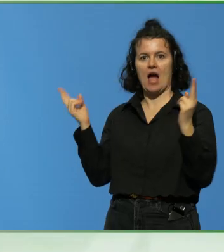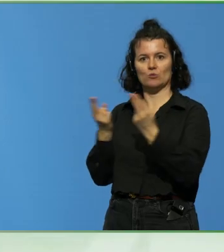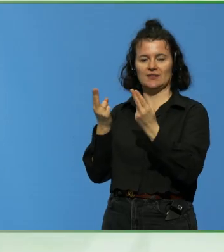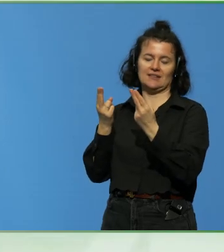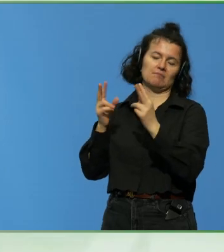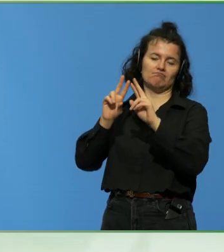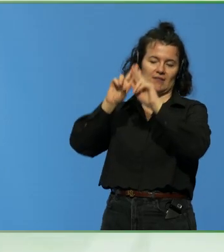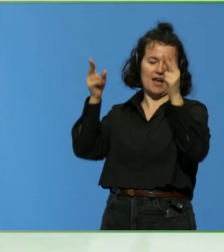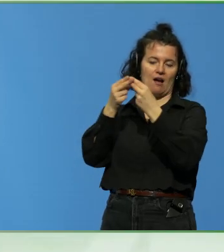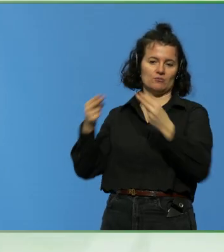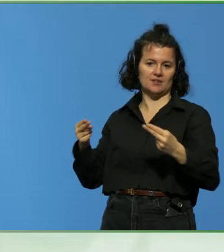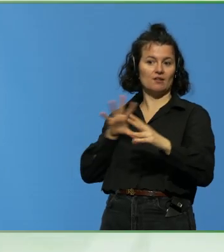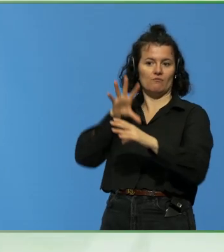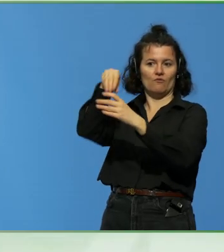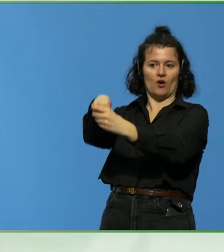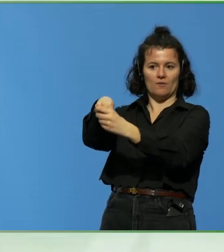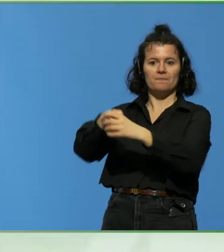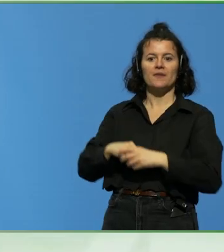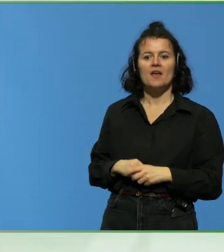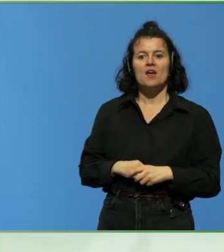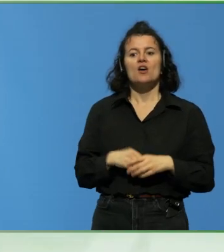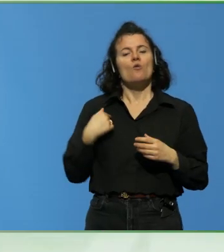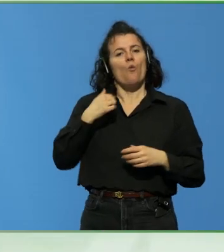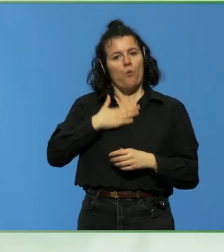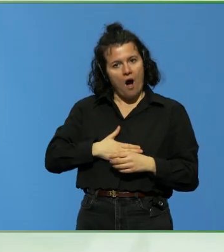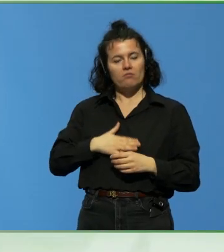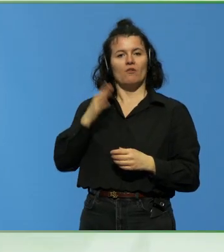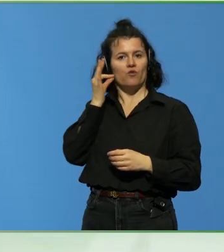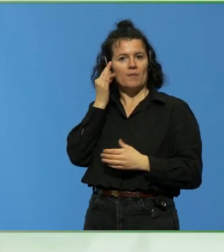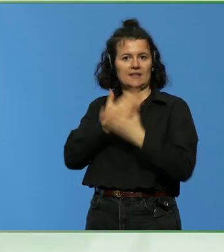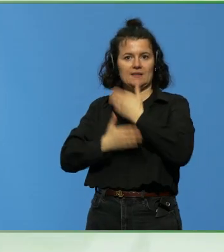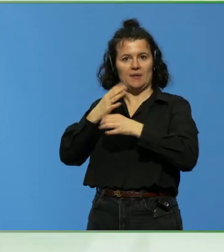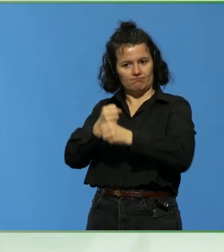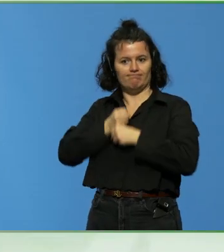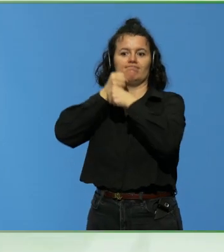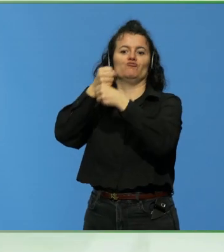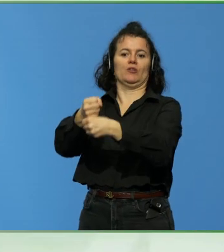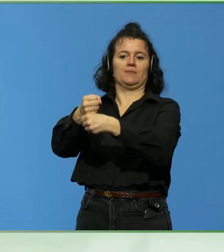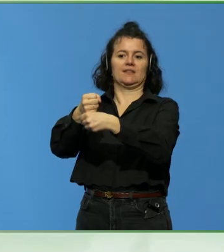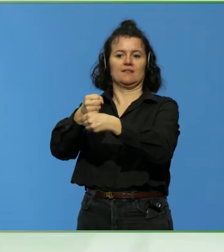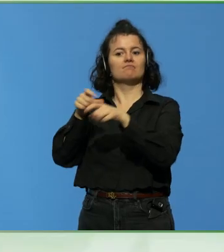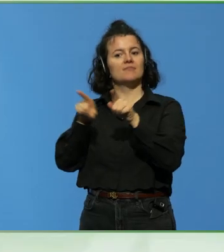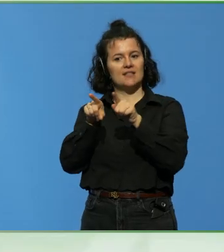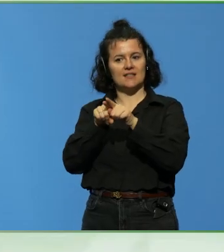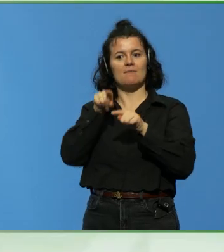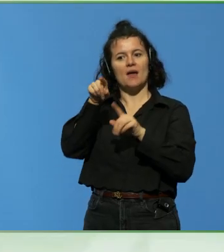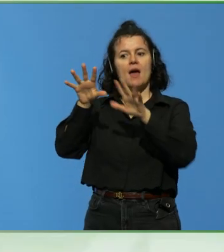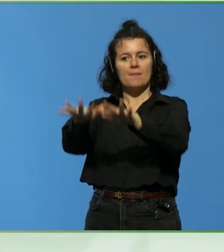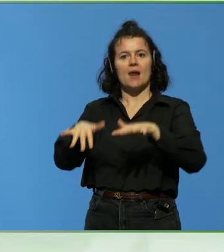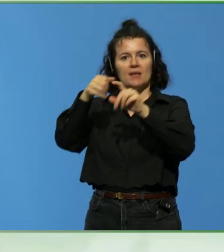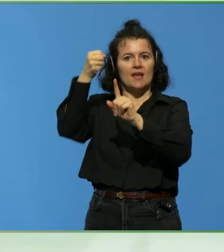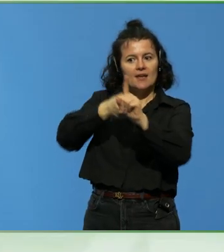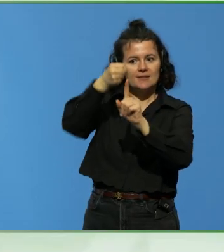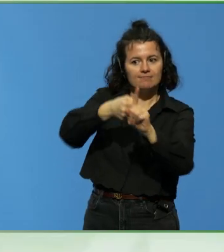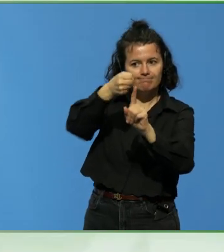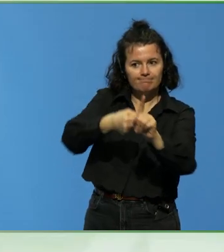with parliamentarians, UN high-level representatives, focus on developing advocacy strategies to raise